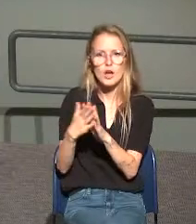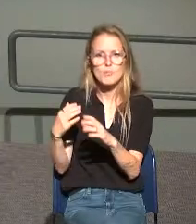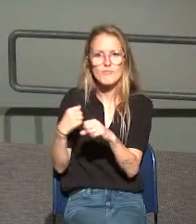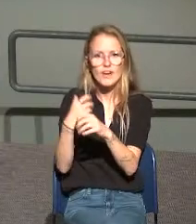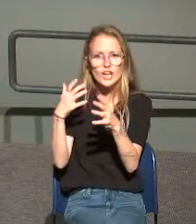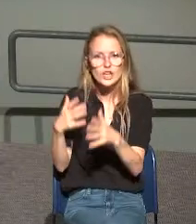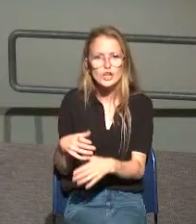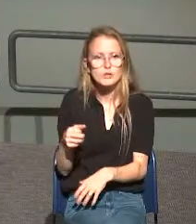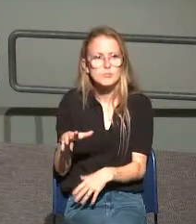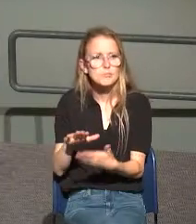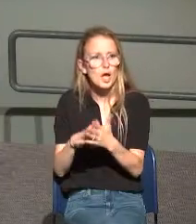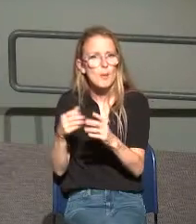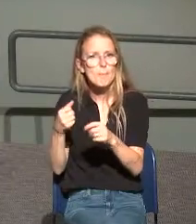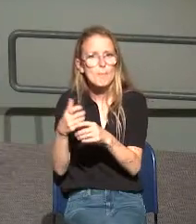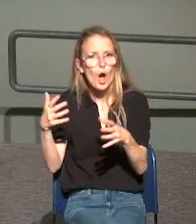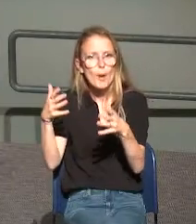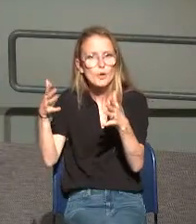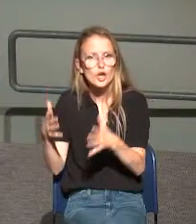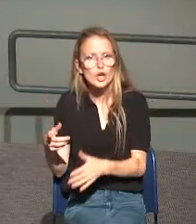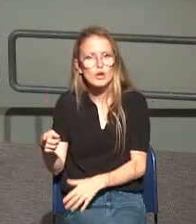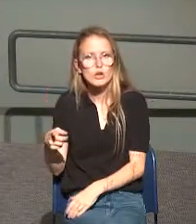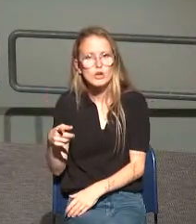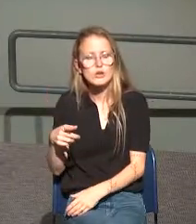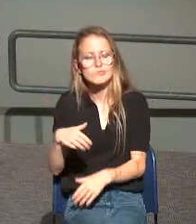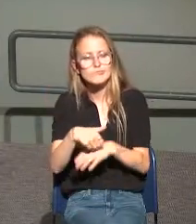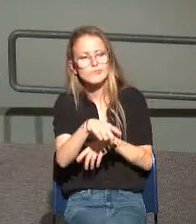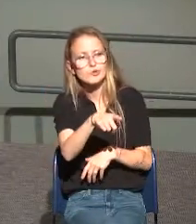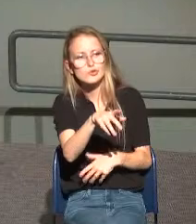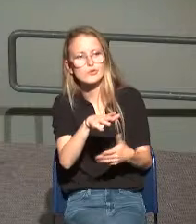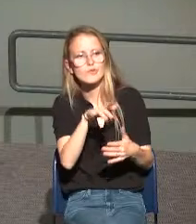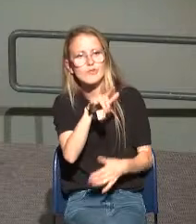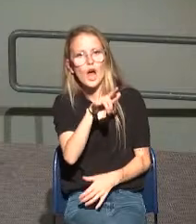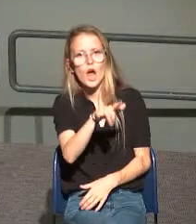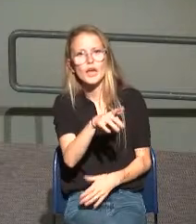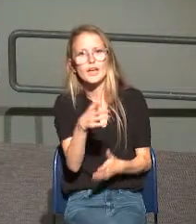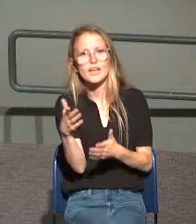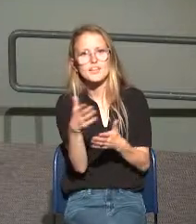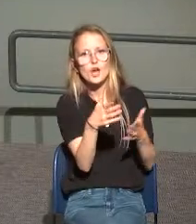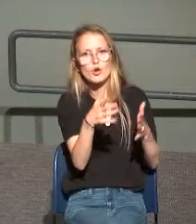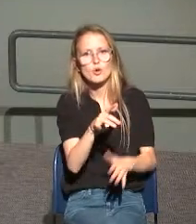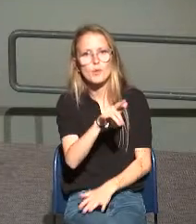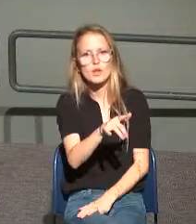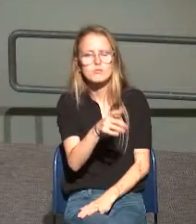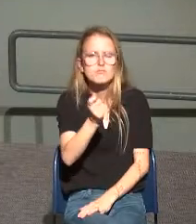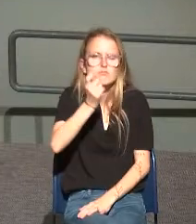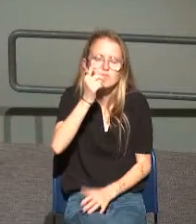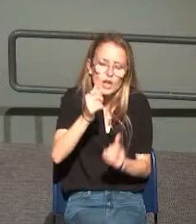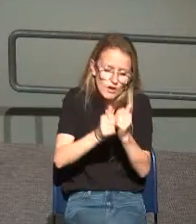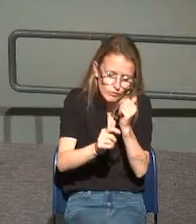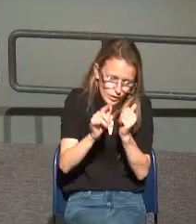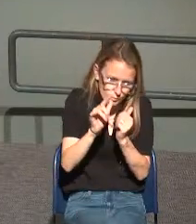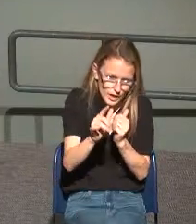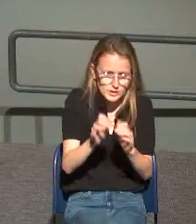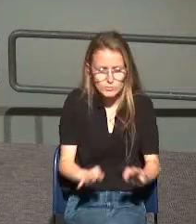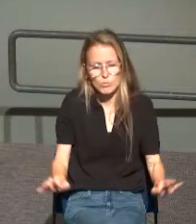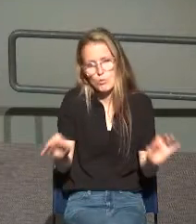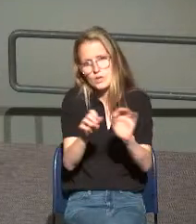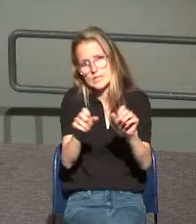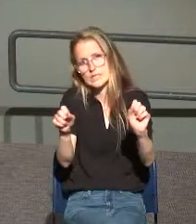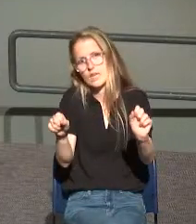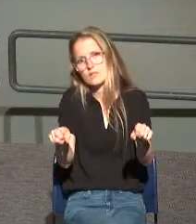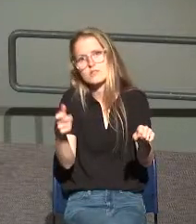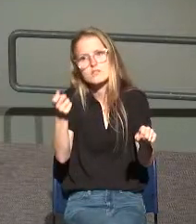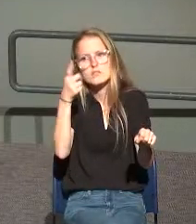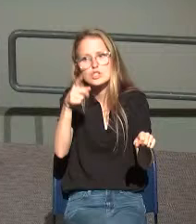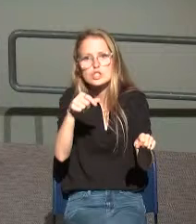a transport aircraft. And there's nothing wrong with those other aircraft. Every mission, every aircraft in the Air Force is important. But you're not